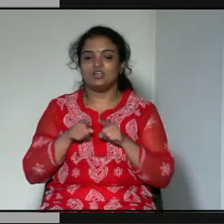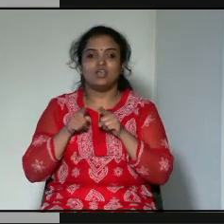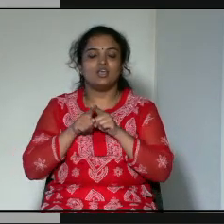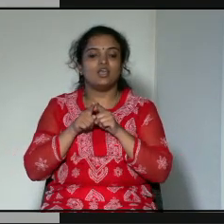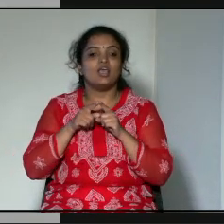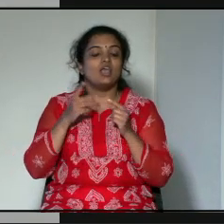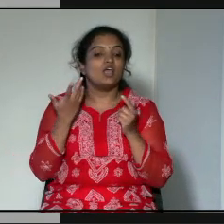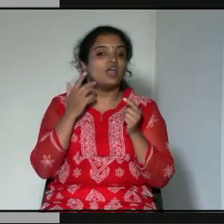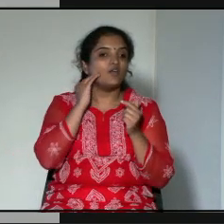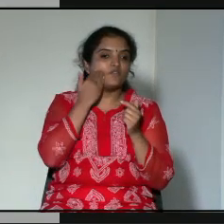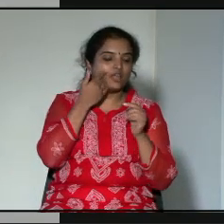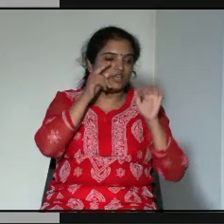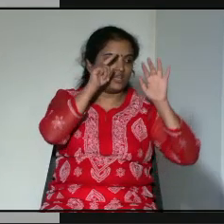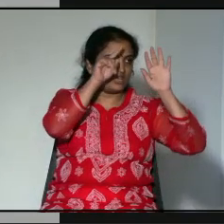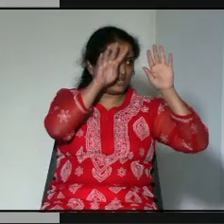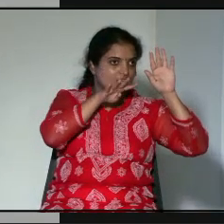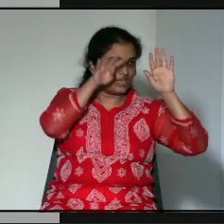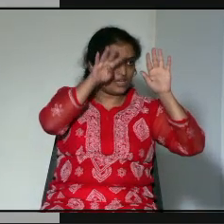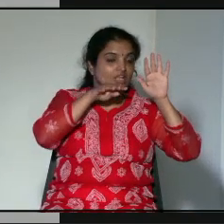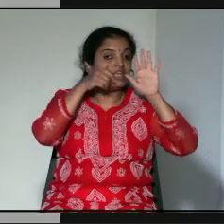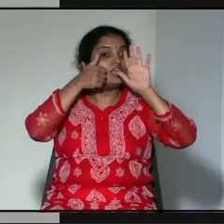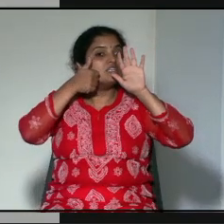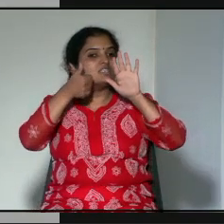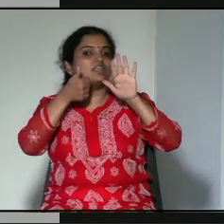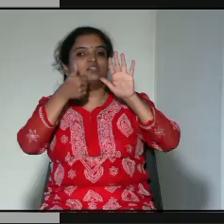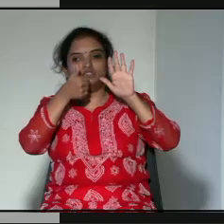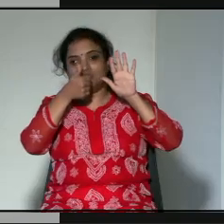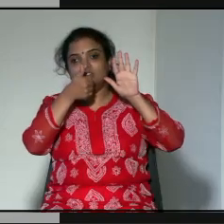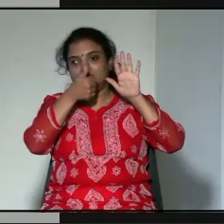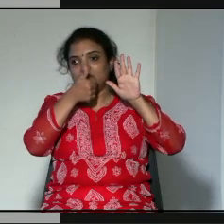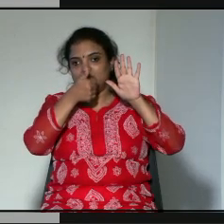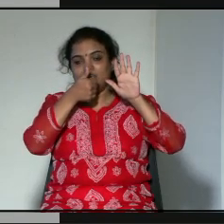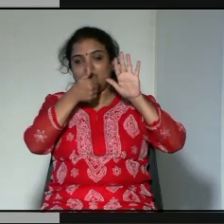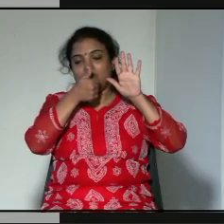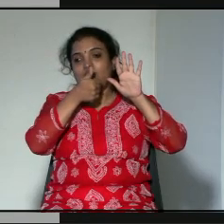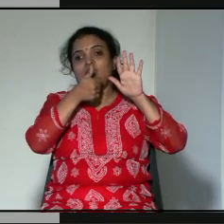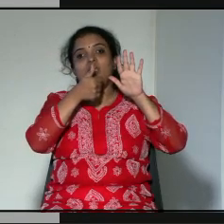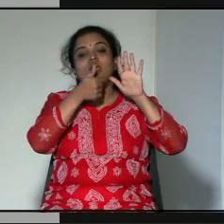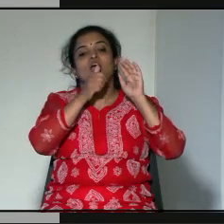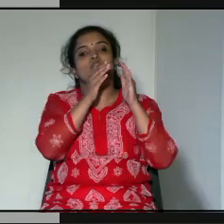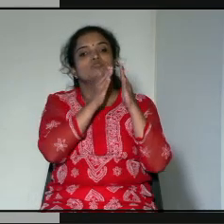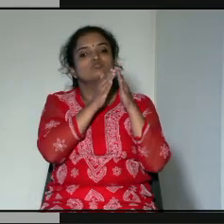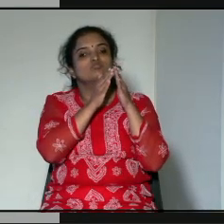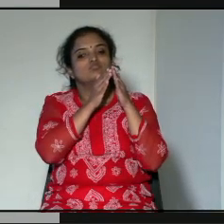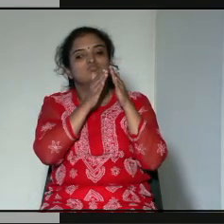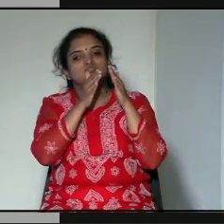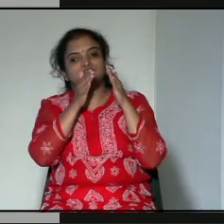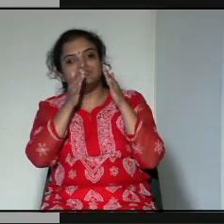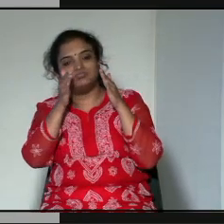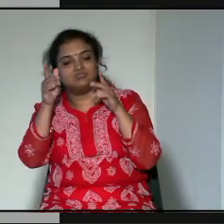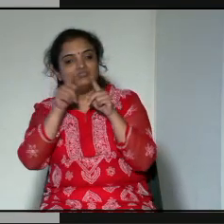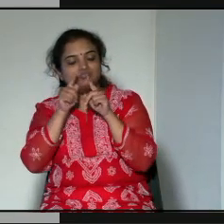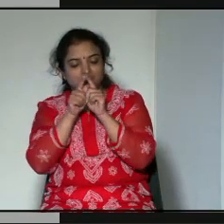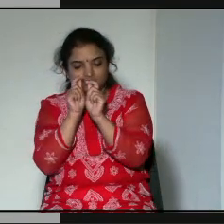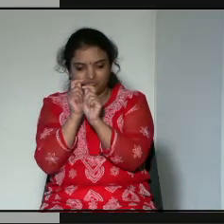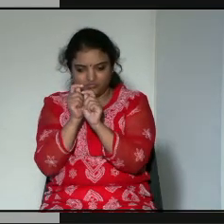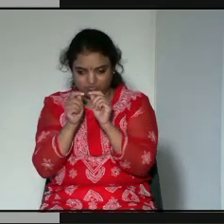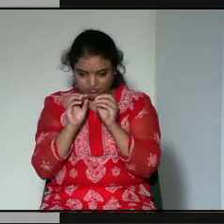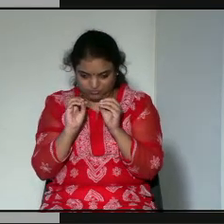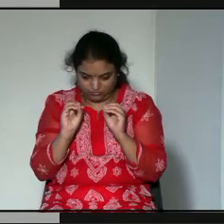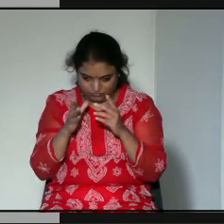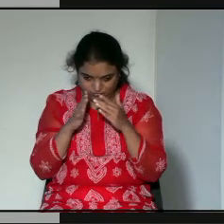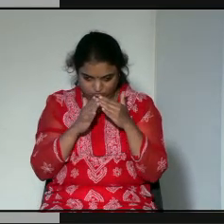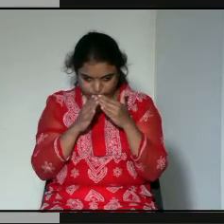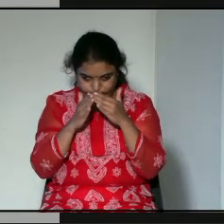of 1996-97, initially as a commissioned work, but which soon took on a momentum and scale that outstripped